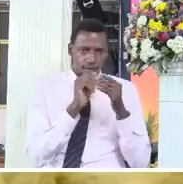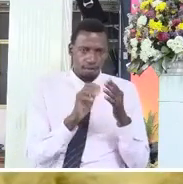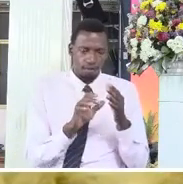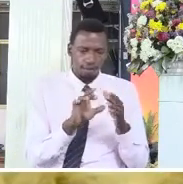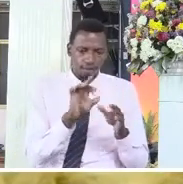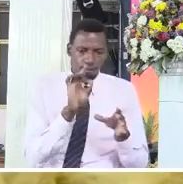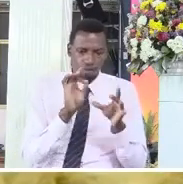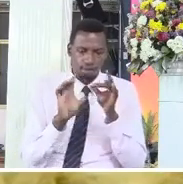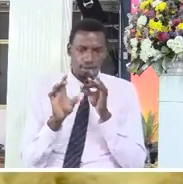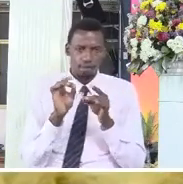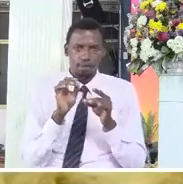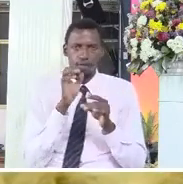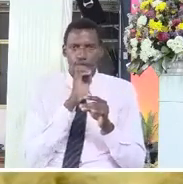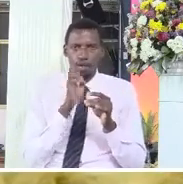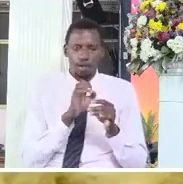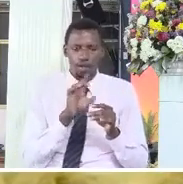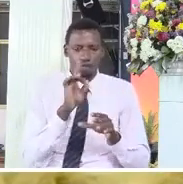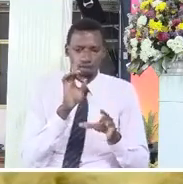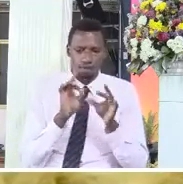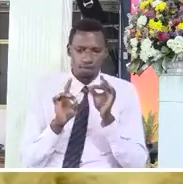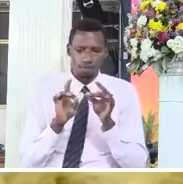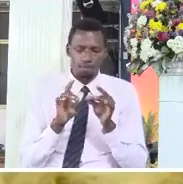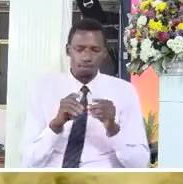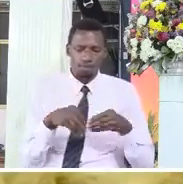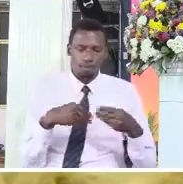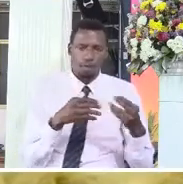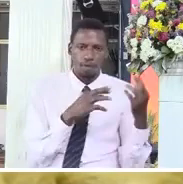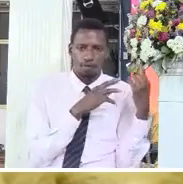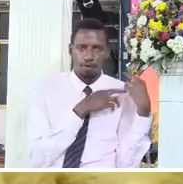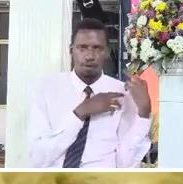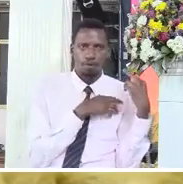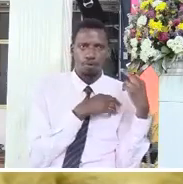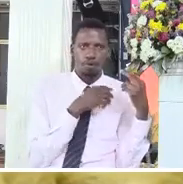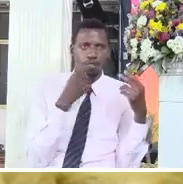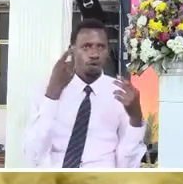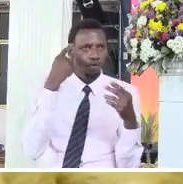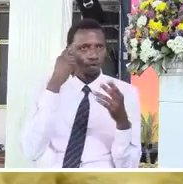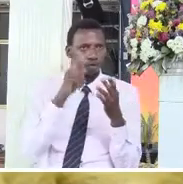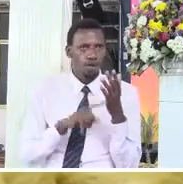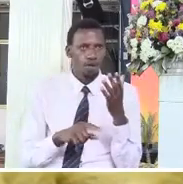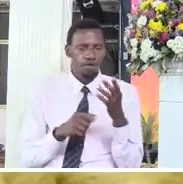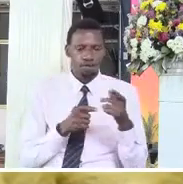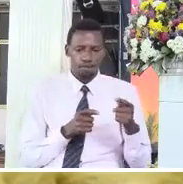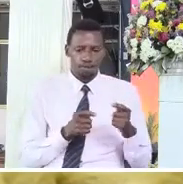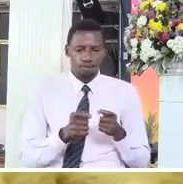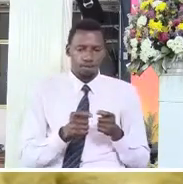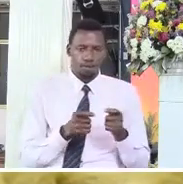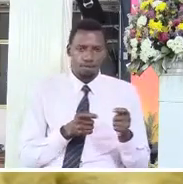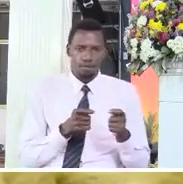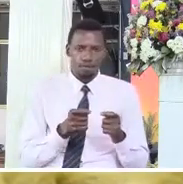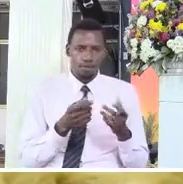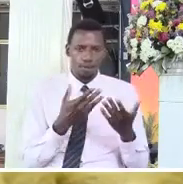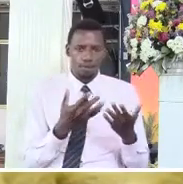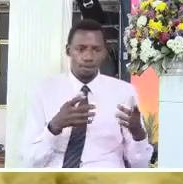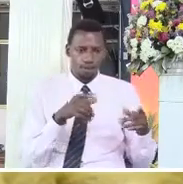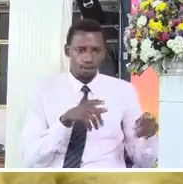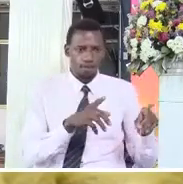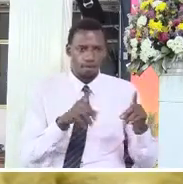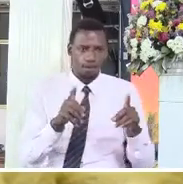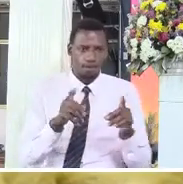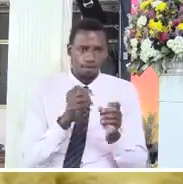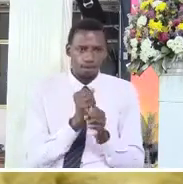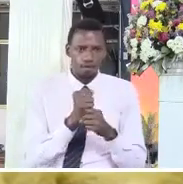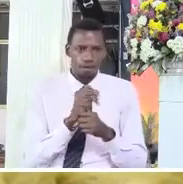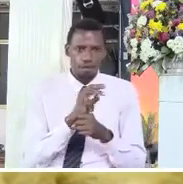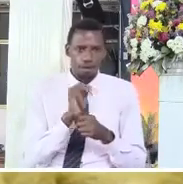were chosen, and they were put in charge so that they could run their affairs themselves and to make them